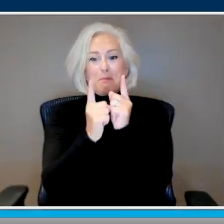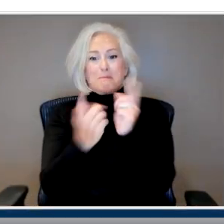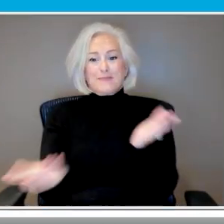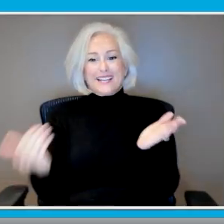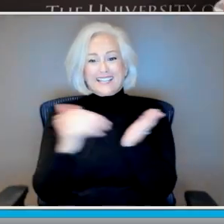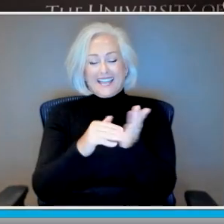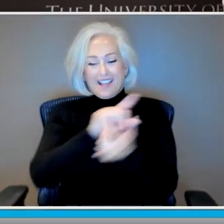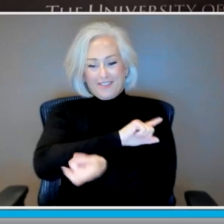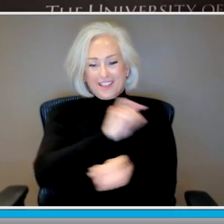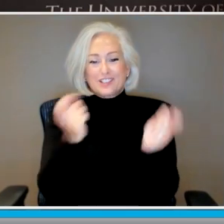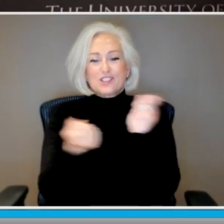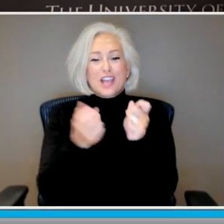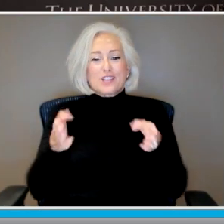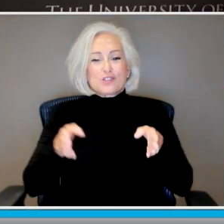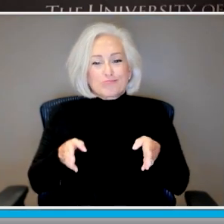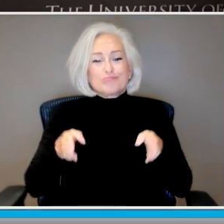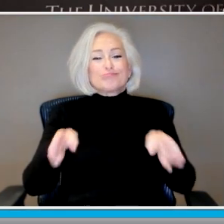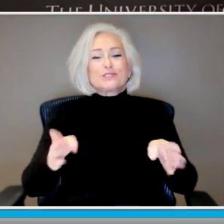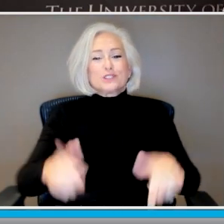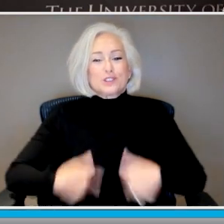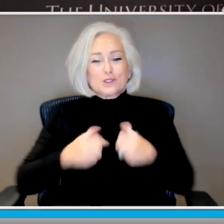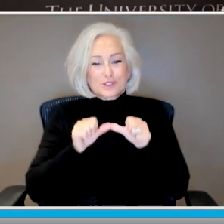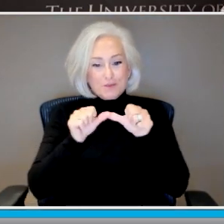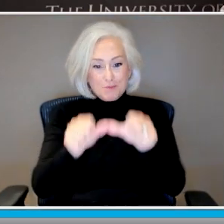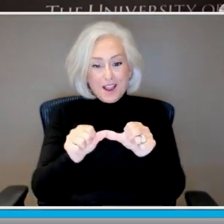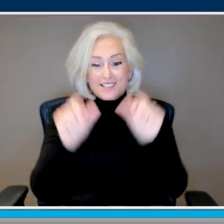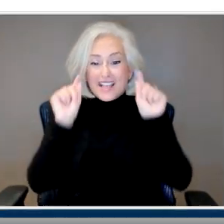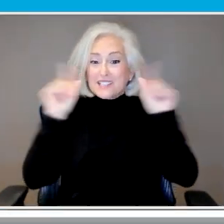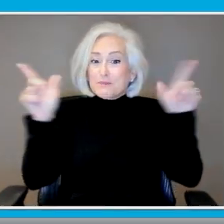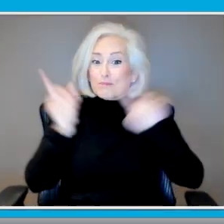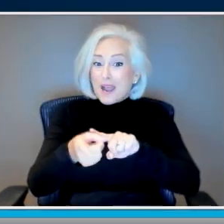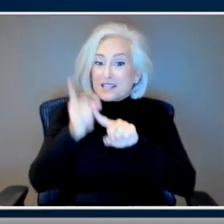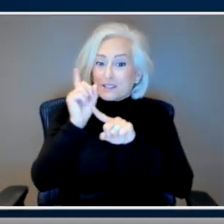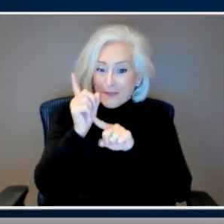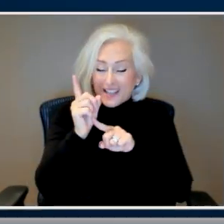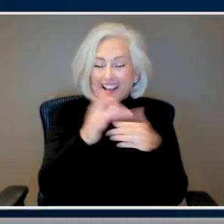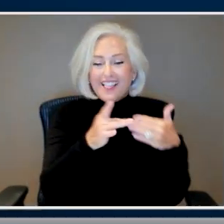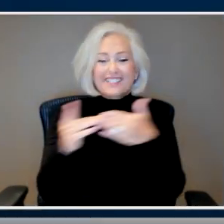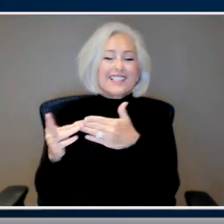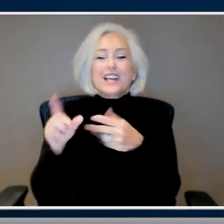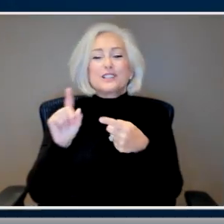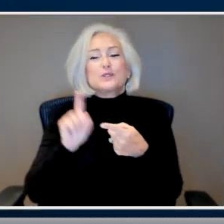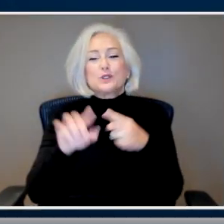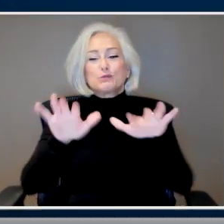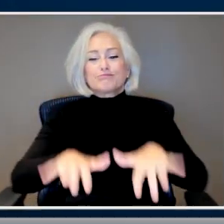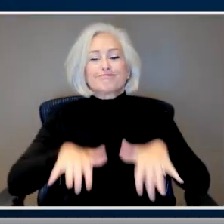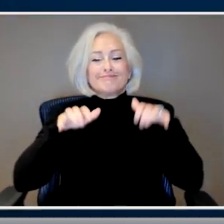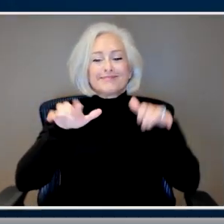survivorship, plus the surprise moment that led her to Arrowhead Stadium. Friday at 8.